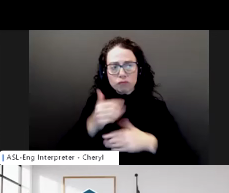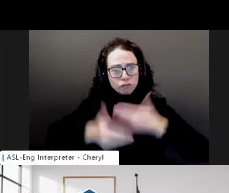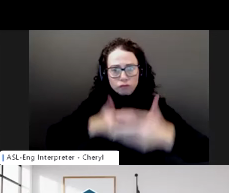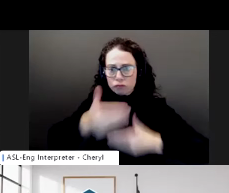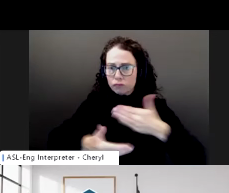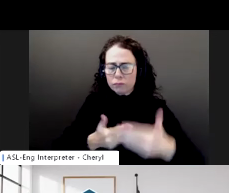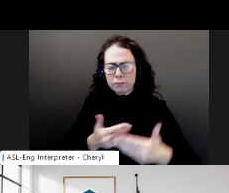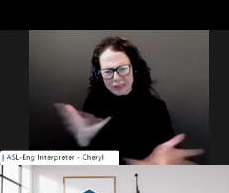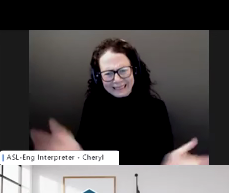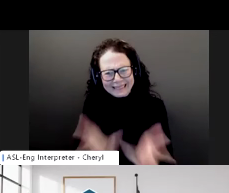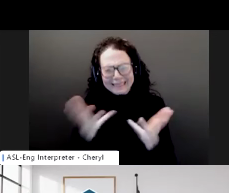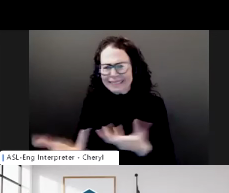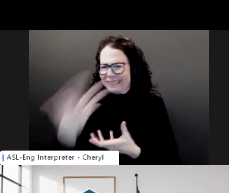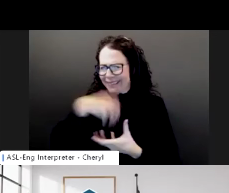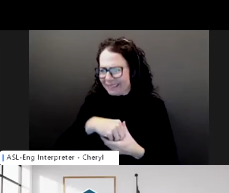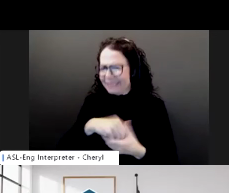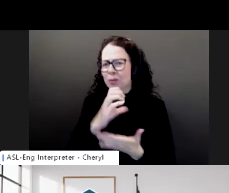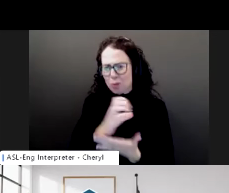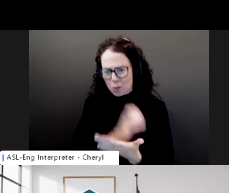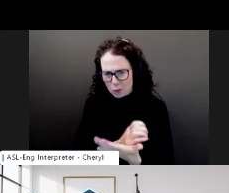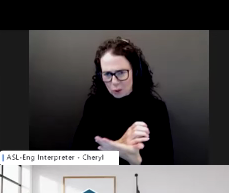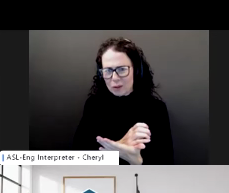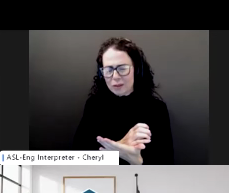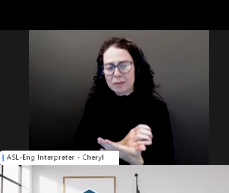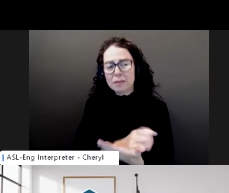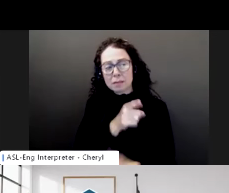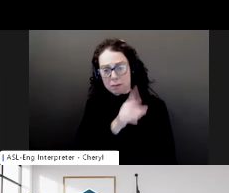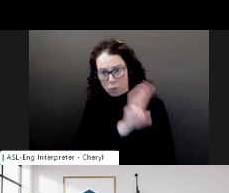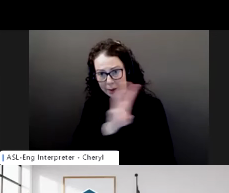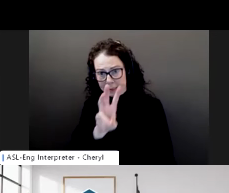so, if you jump over to our site,